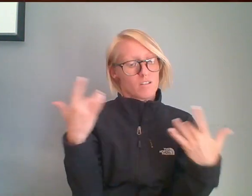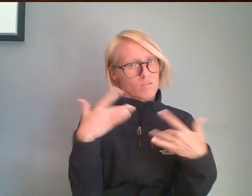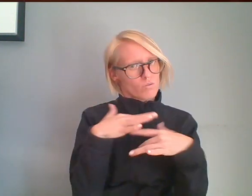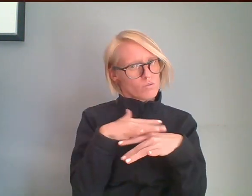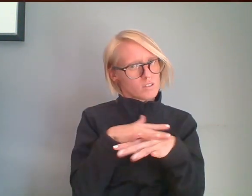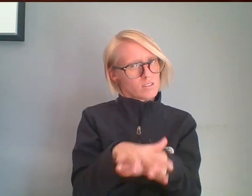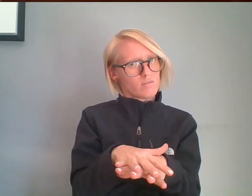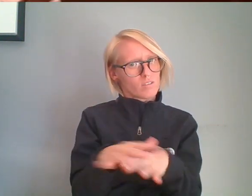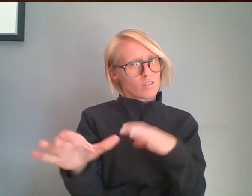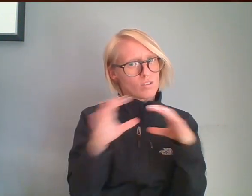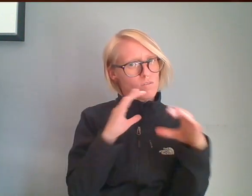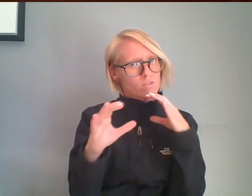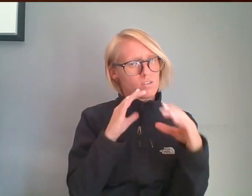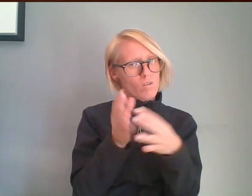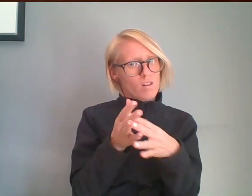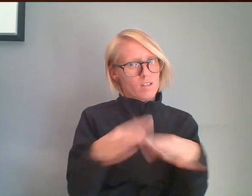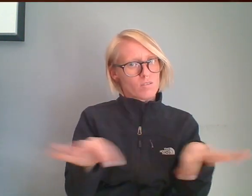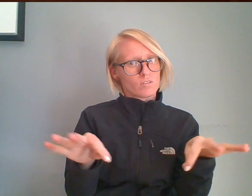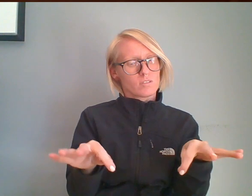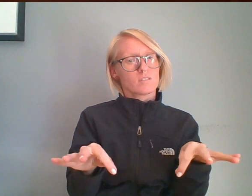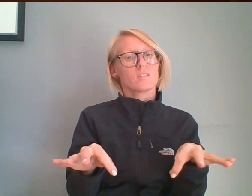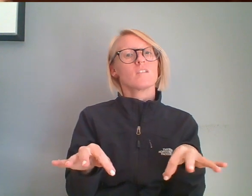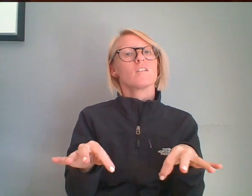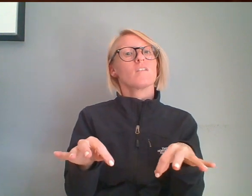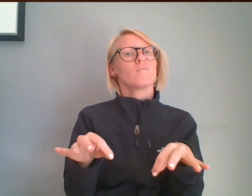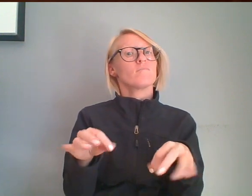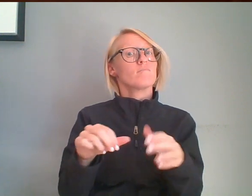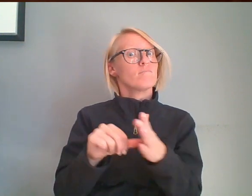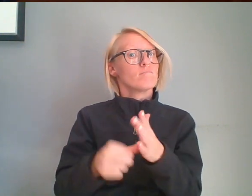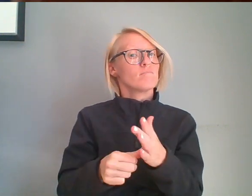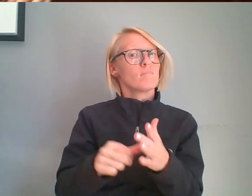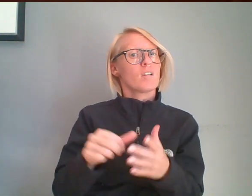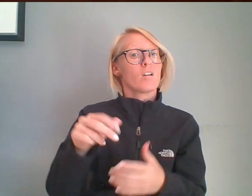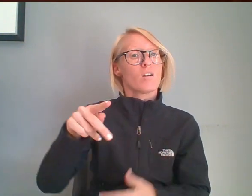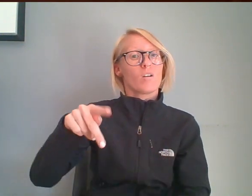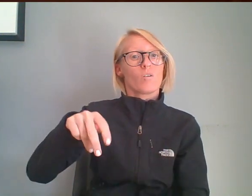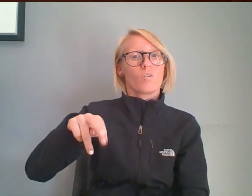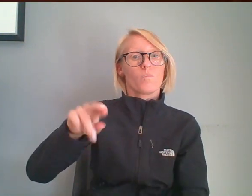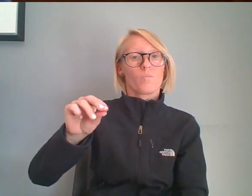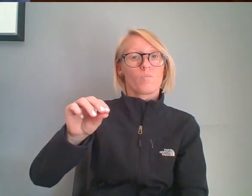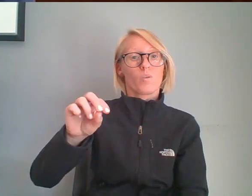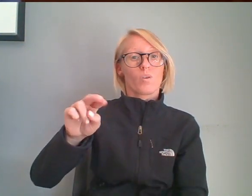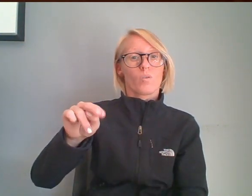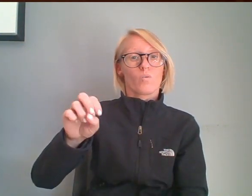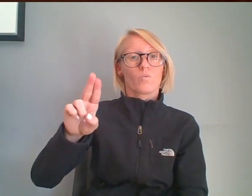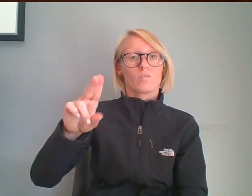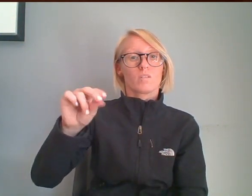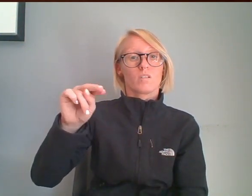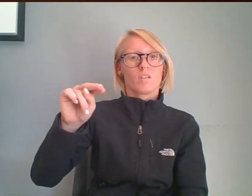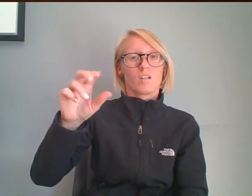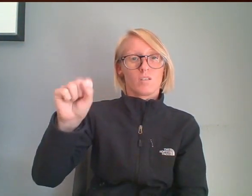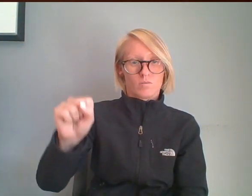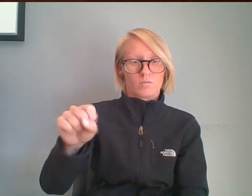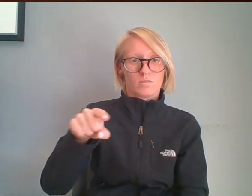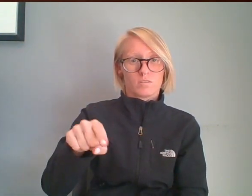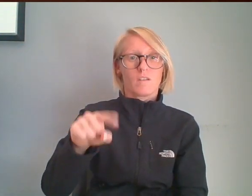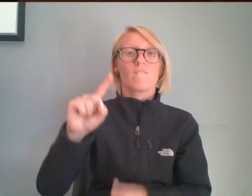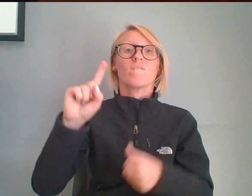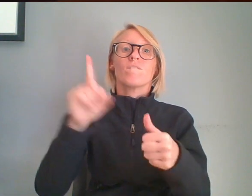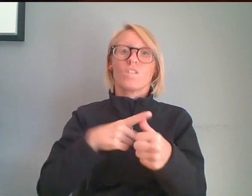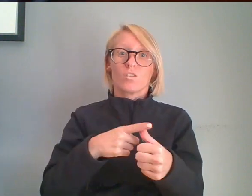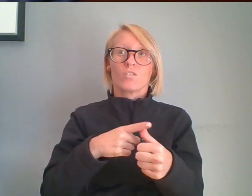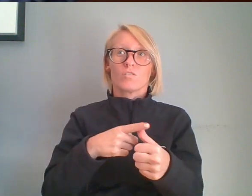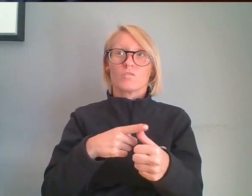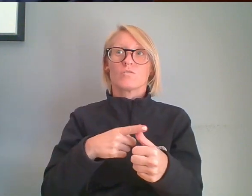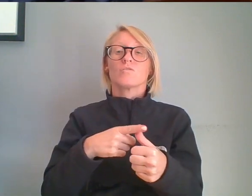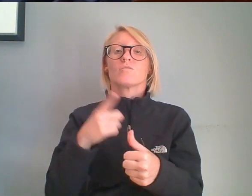conversational language? It has to do with the pronouns. Instead of step 1, step 2, step 3. First, what we need to do is this. The second thing